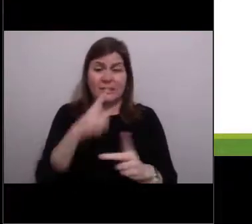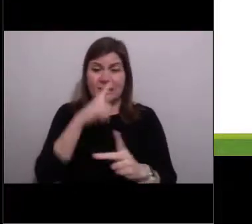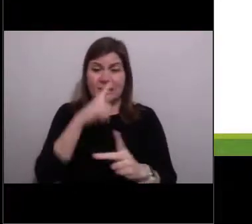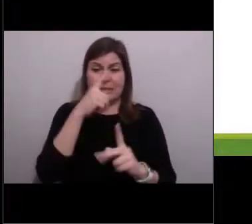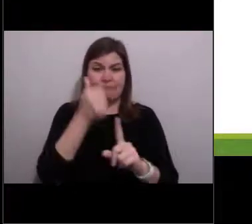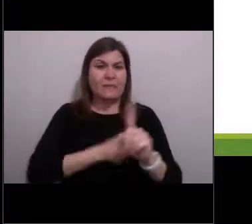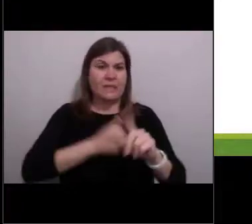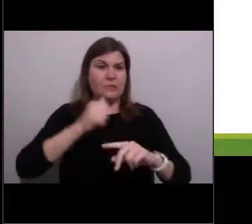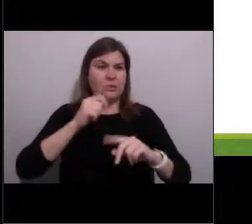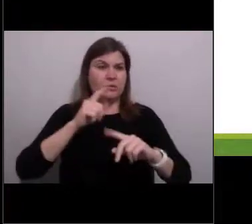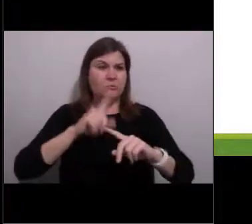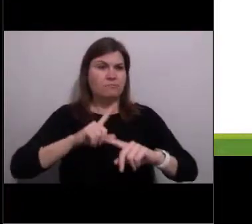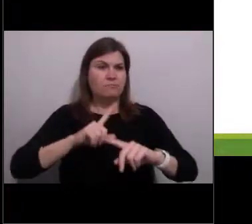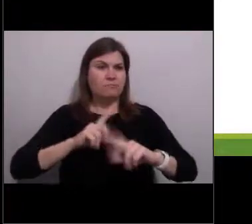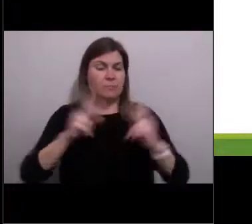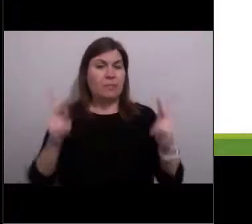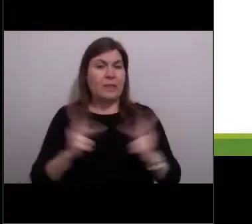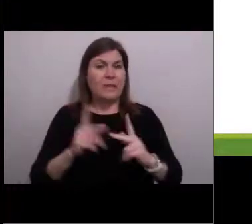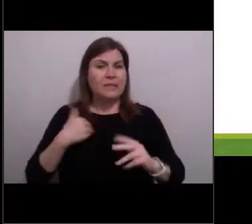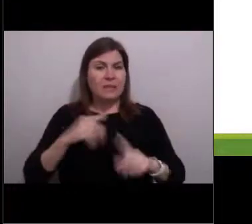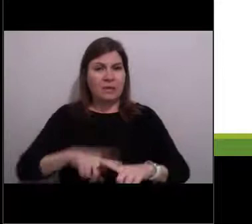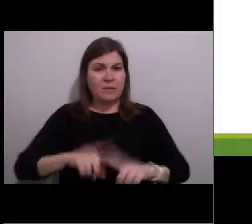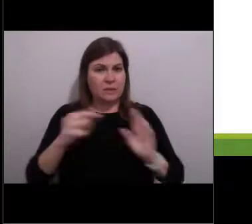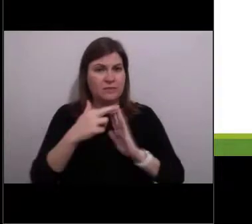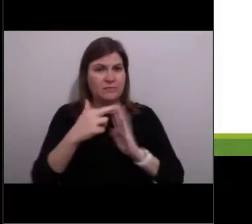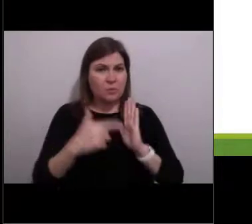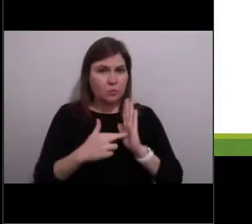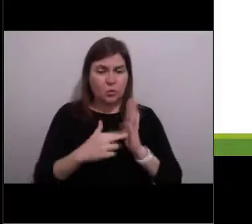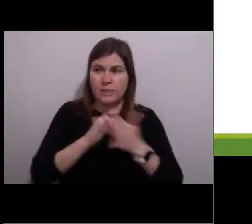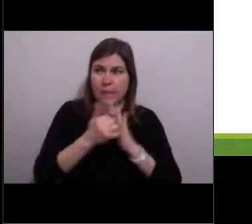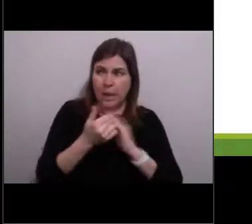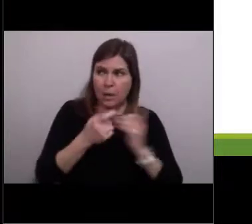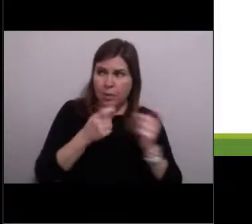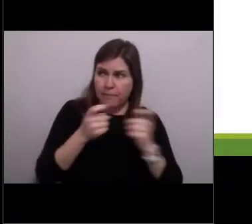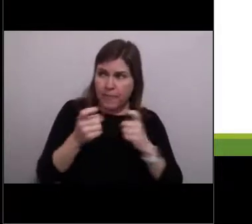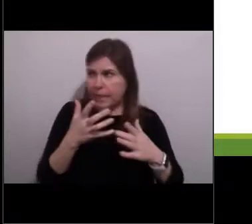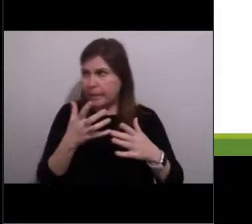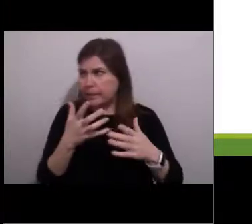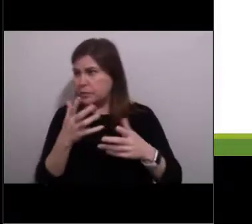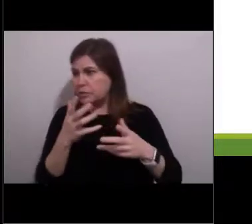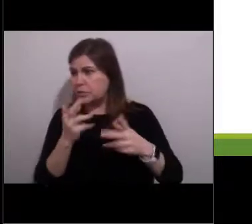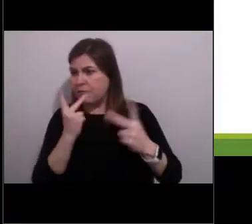terms of who they can, how they can manage people coming in, how well they can